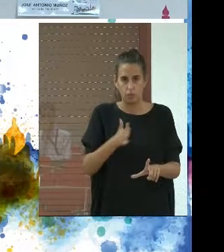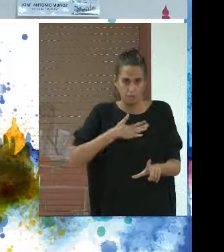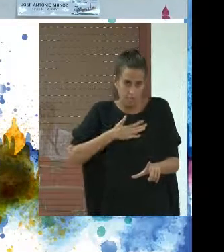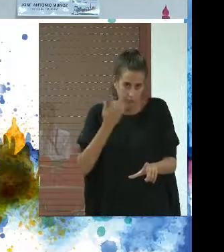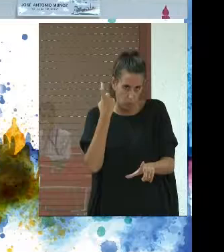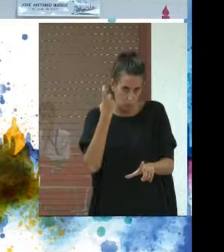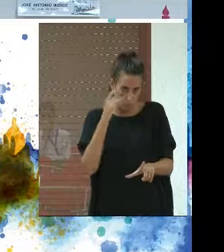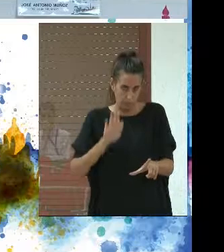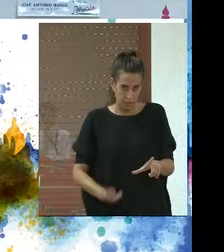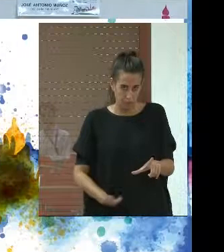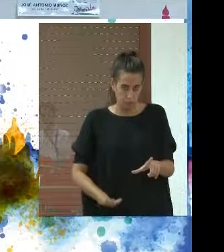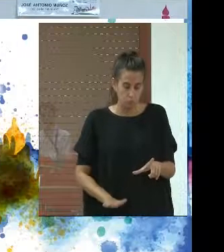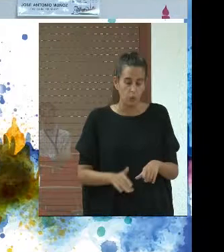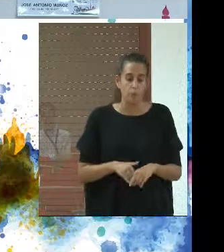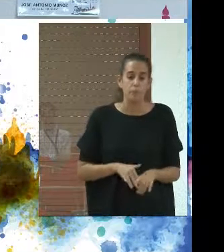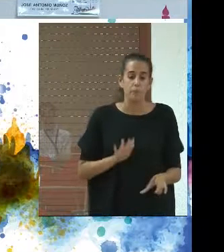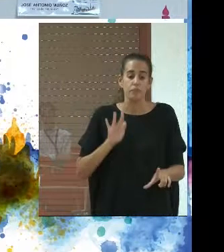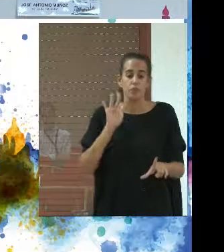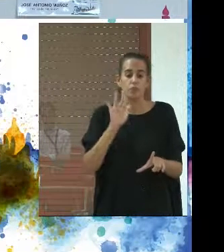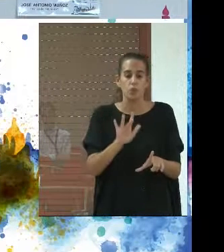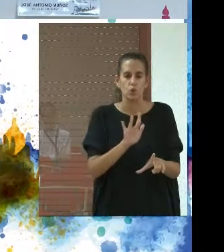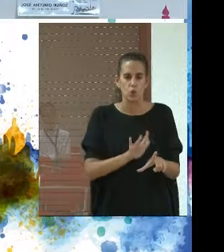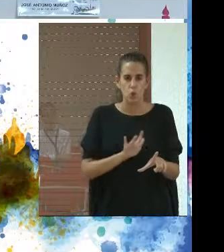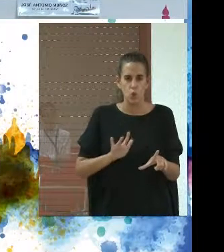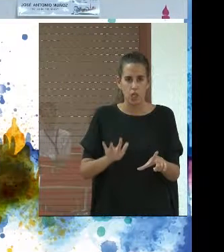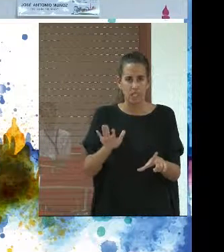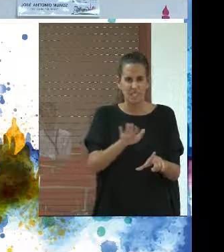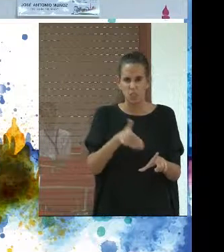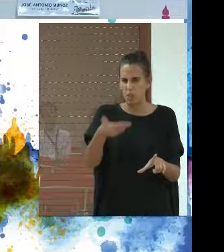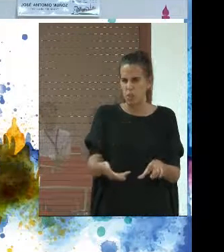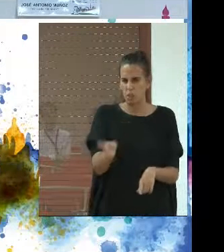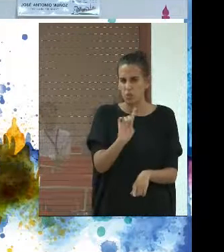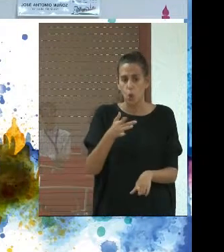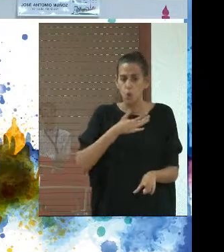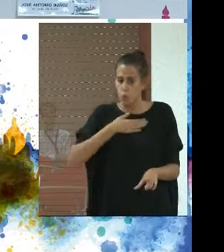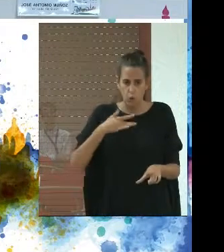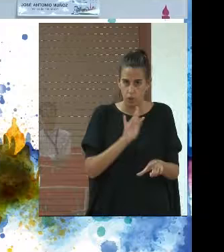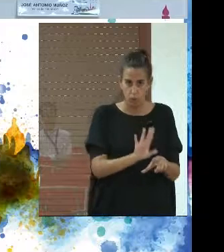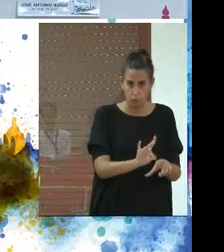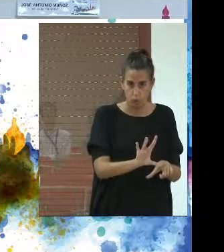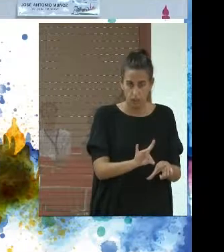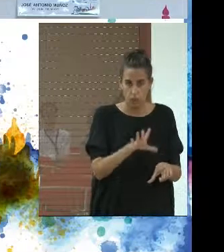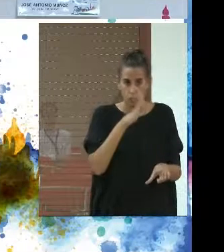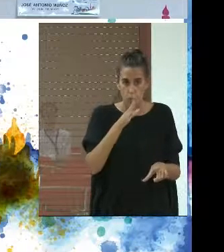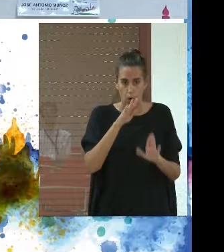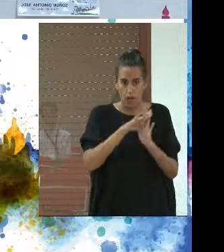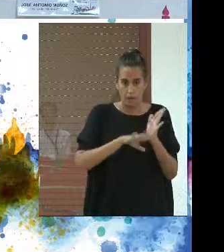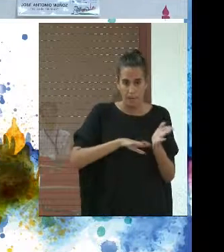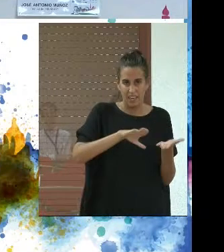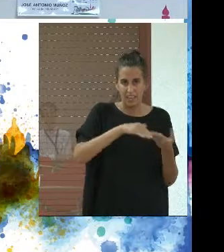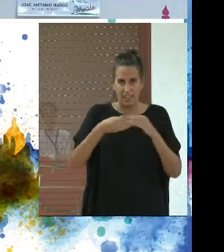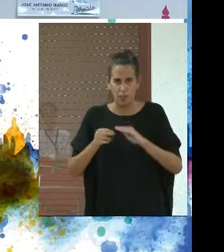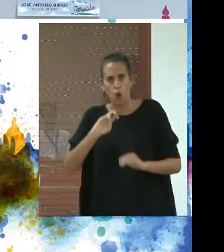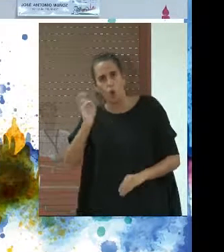touch these devices, they can touch places that aren't important, or we don't want them to touch it because perhaps